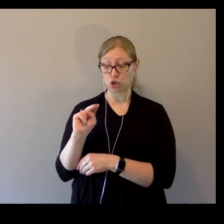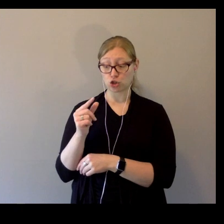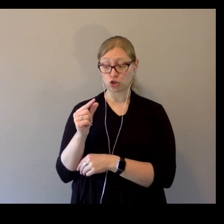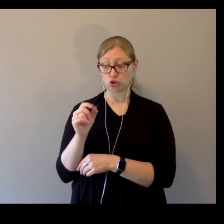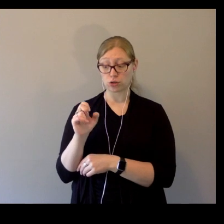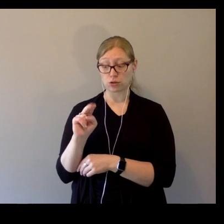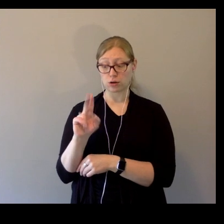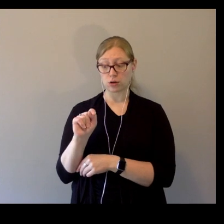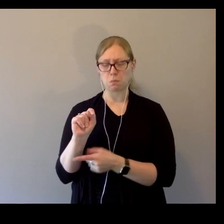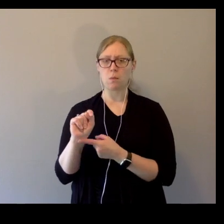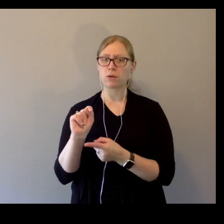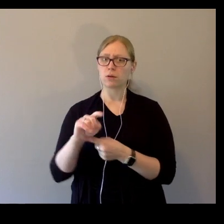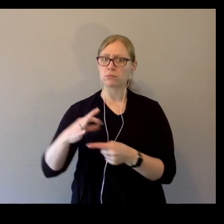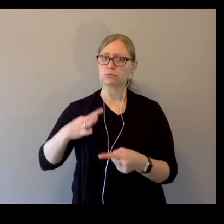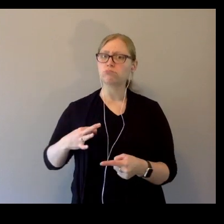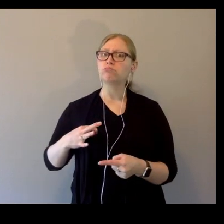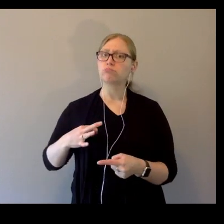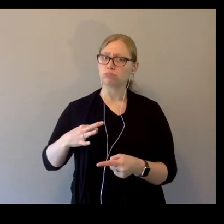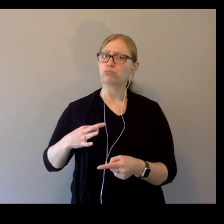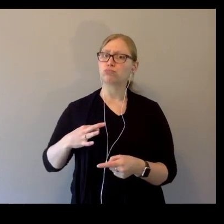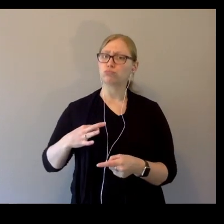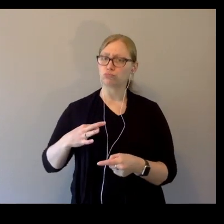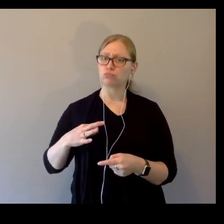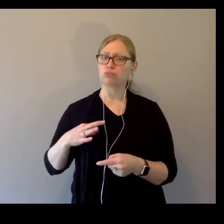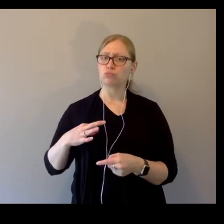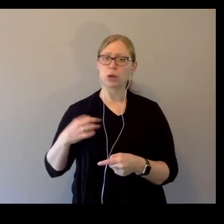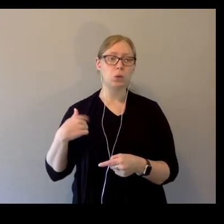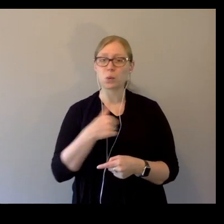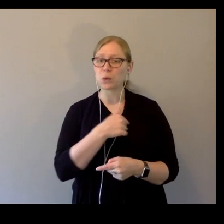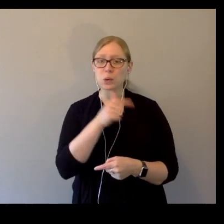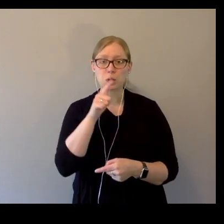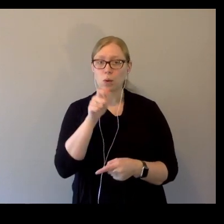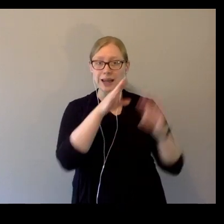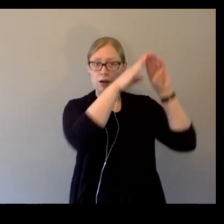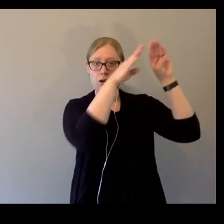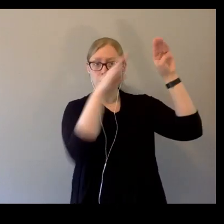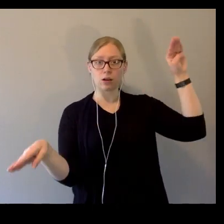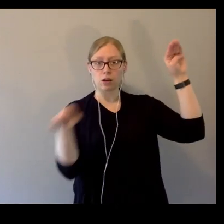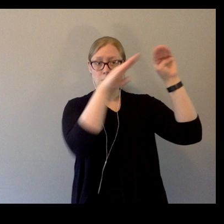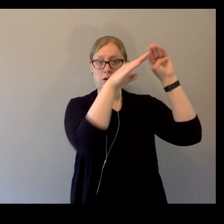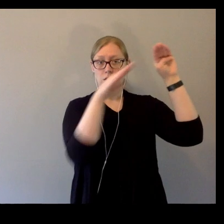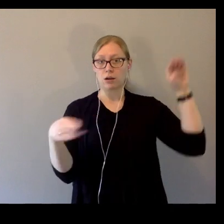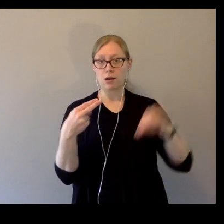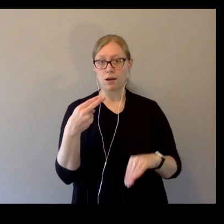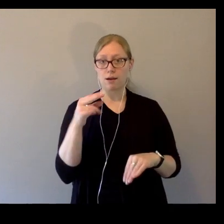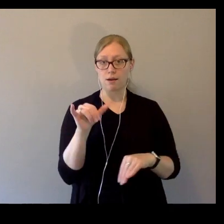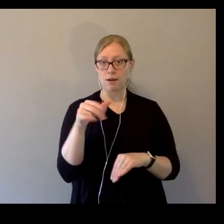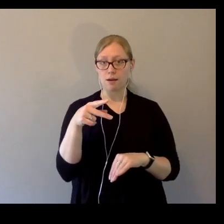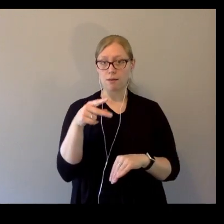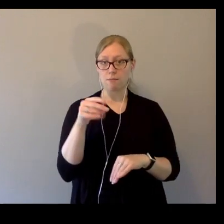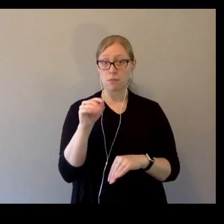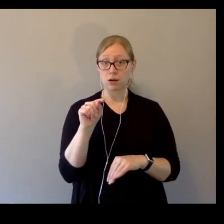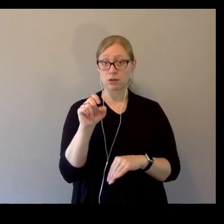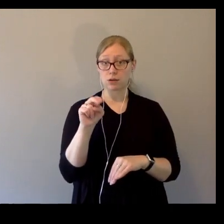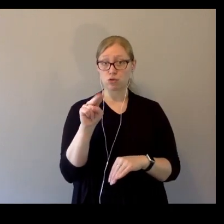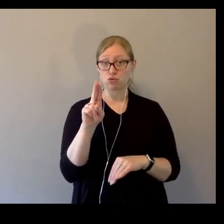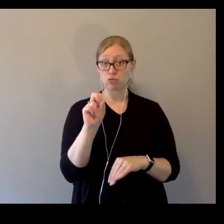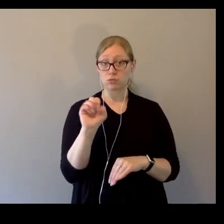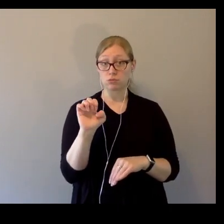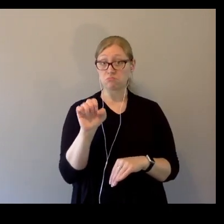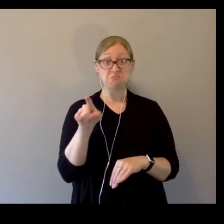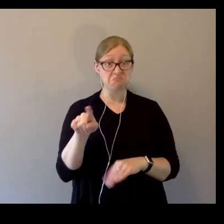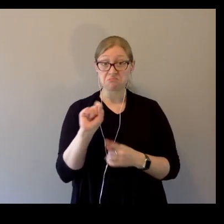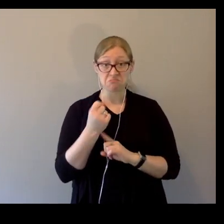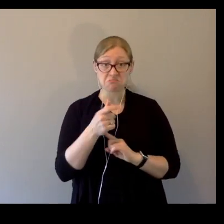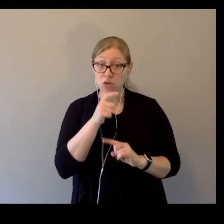is very useful because we don't need the hypotenuse. And so in this case, we don't have the hypotenuse, and we